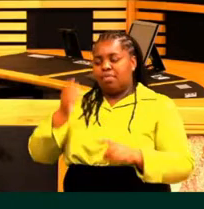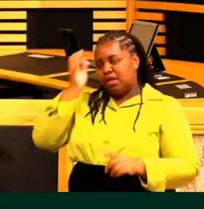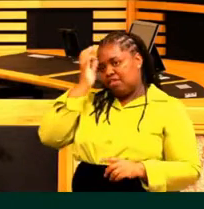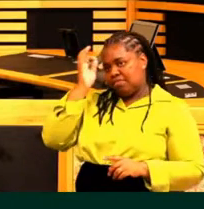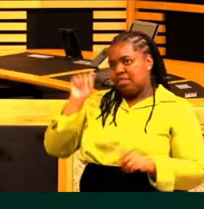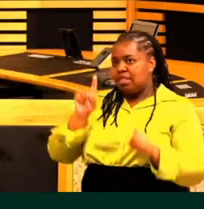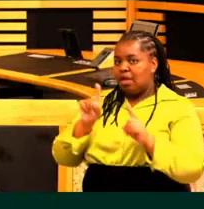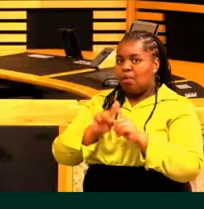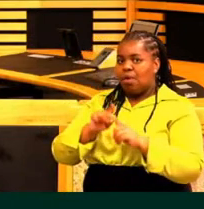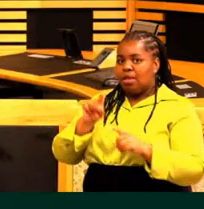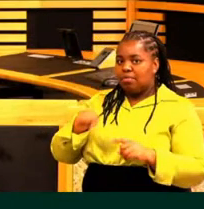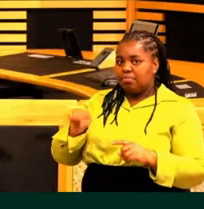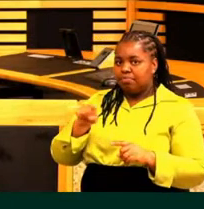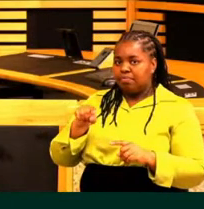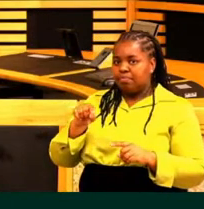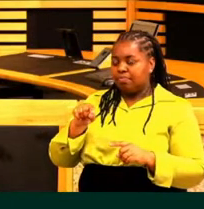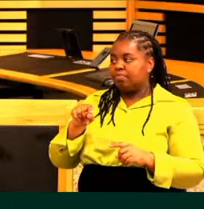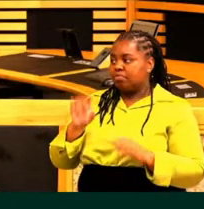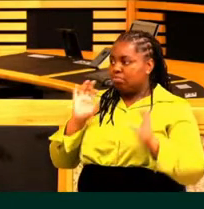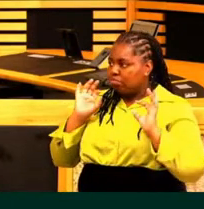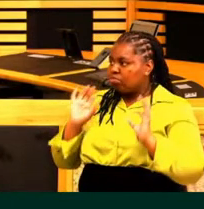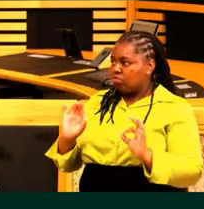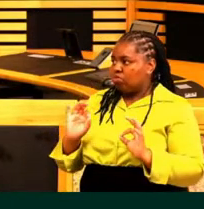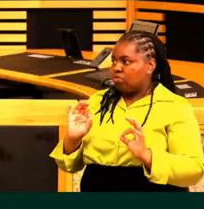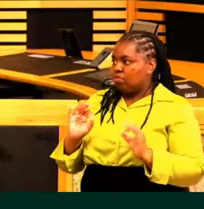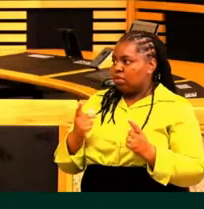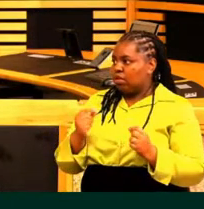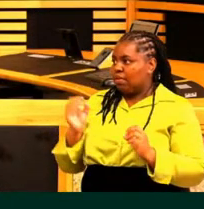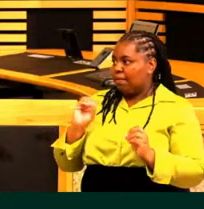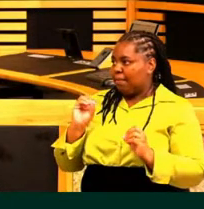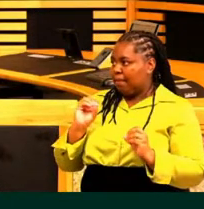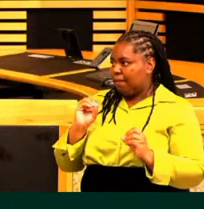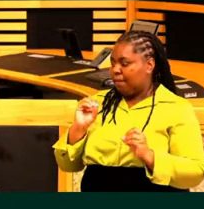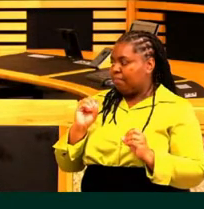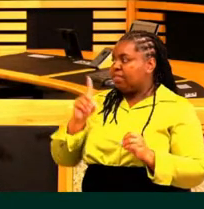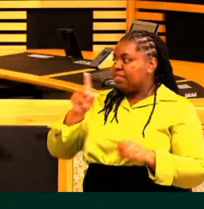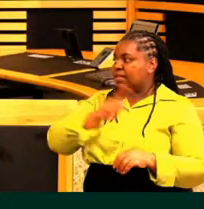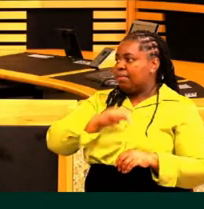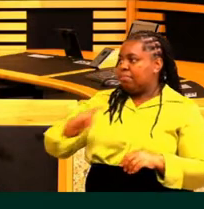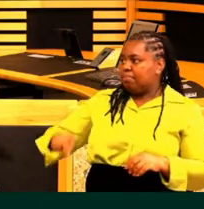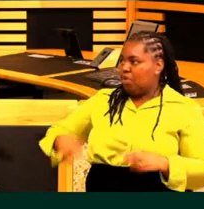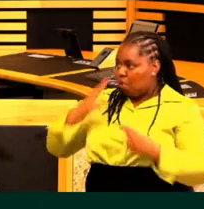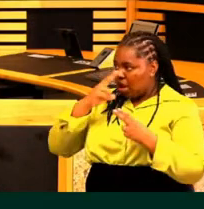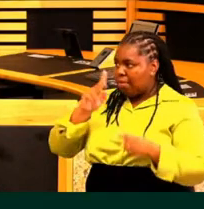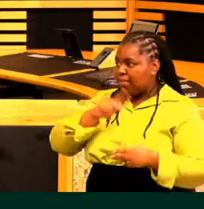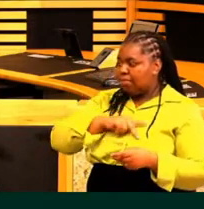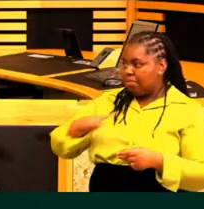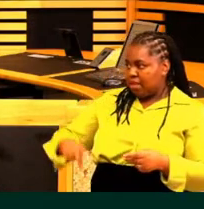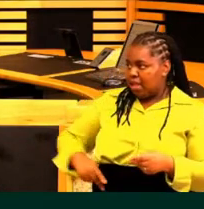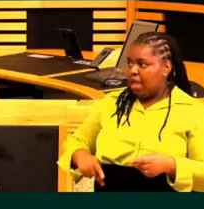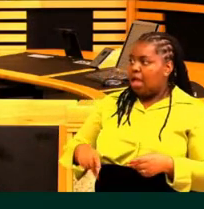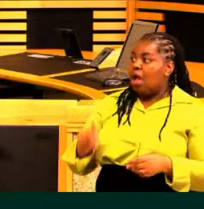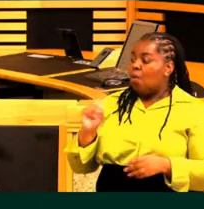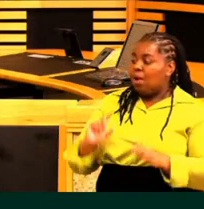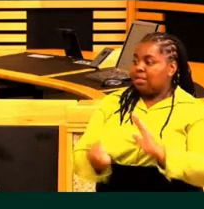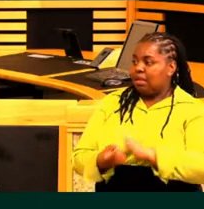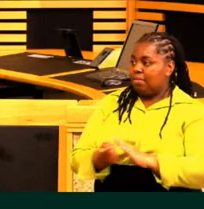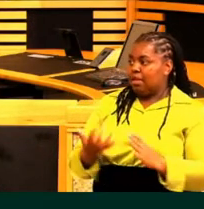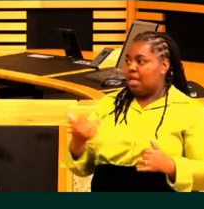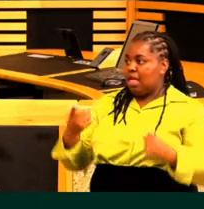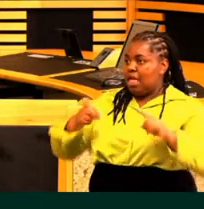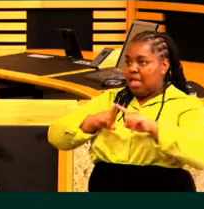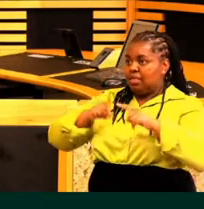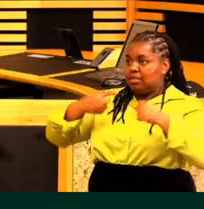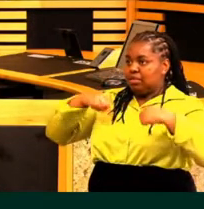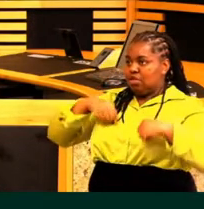the way of phasing out the non-functional cooperatives a premier honorable premiums young